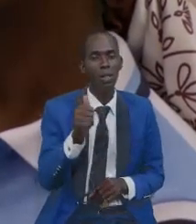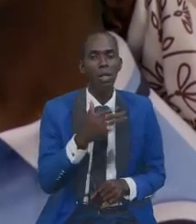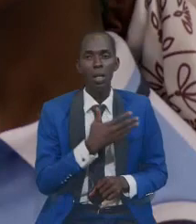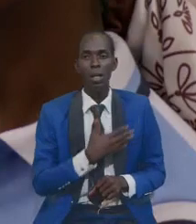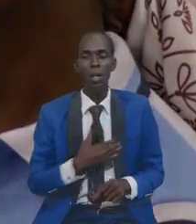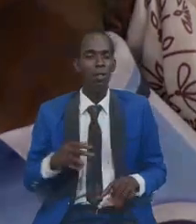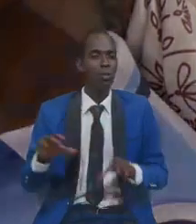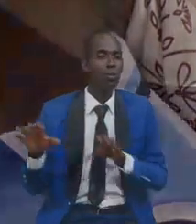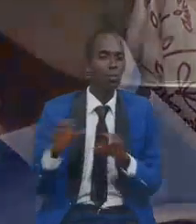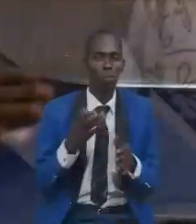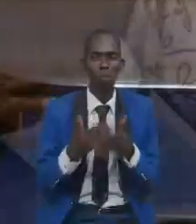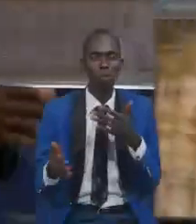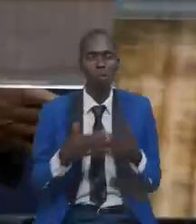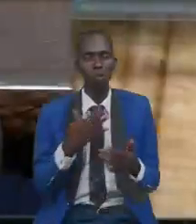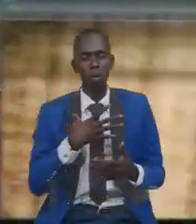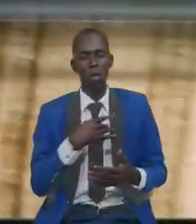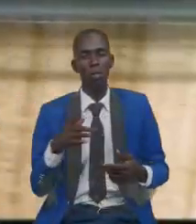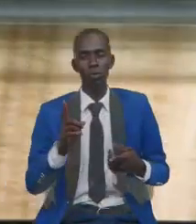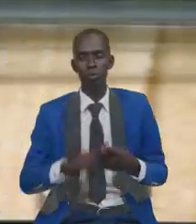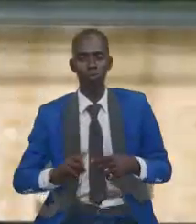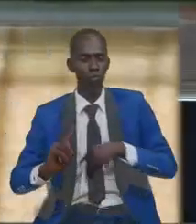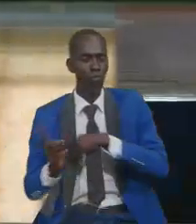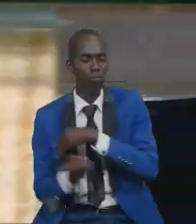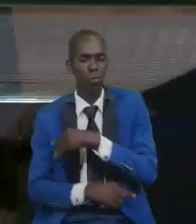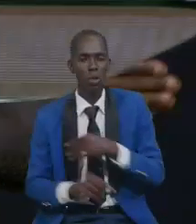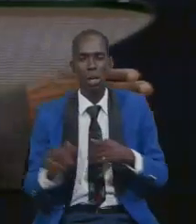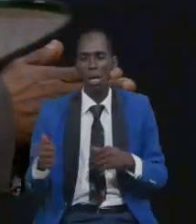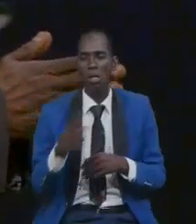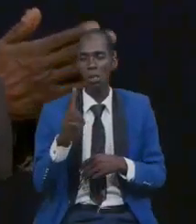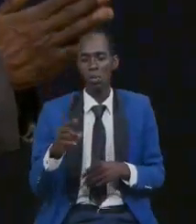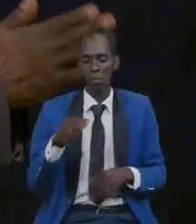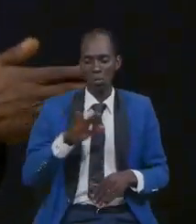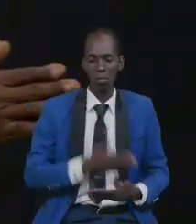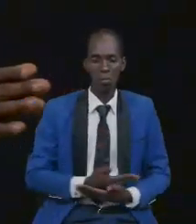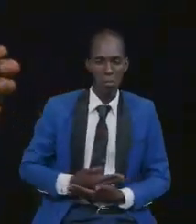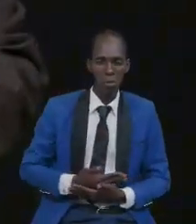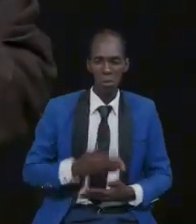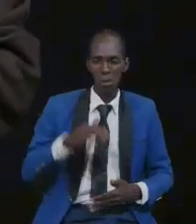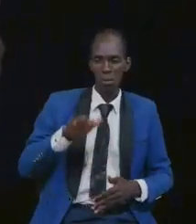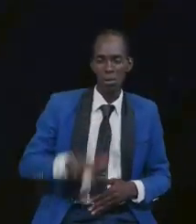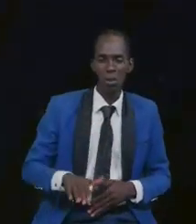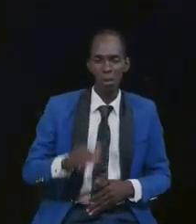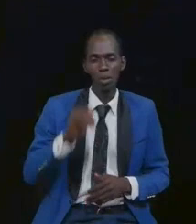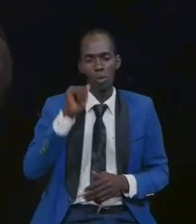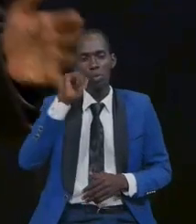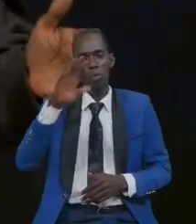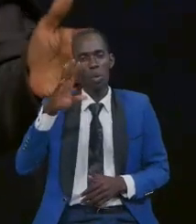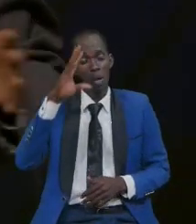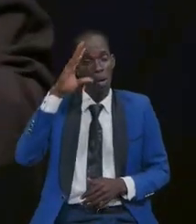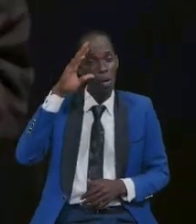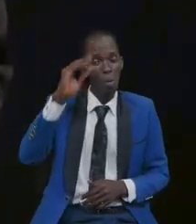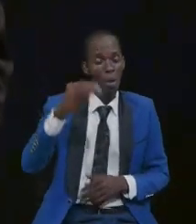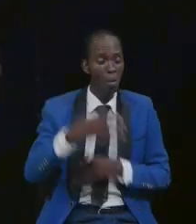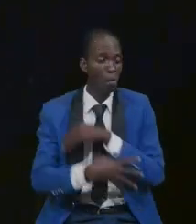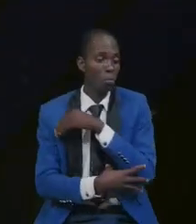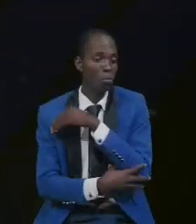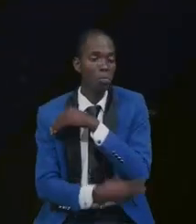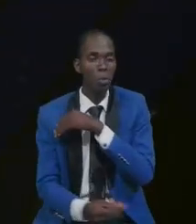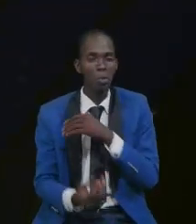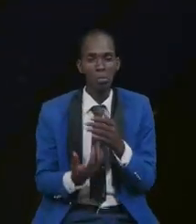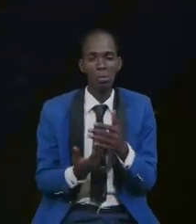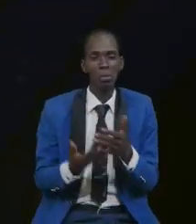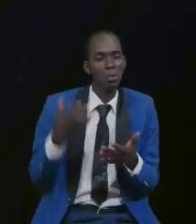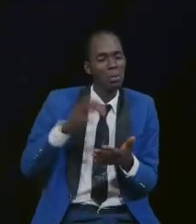to torment anyone, whether a child or an adult, a woman or a man, the poor or the